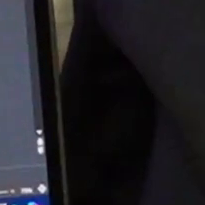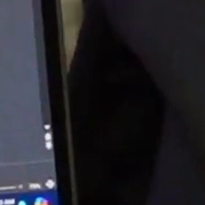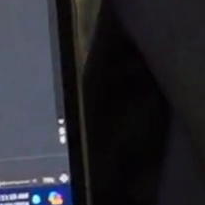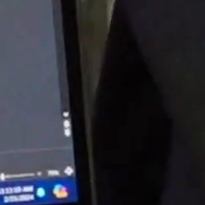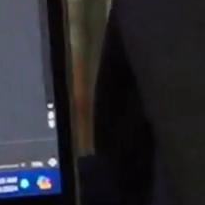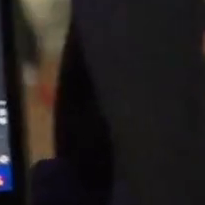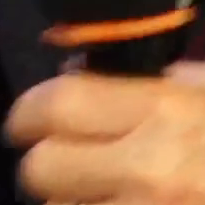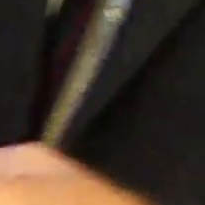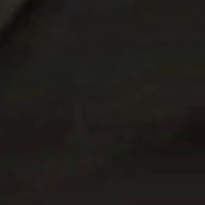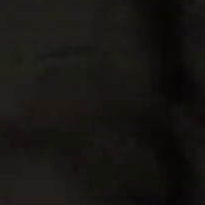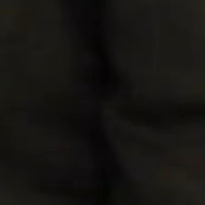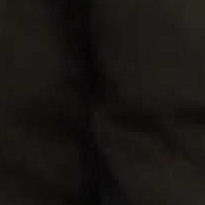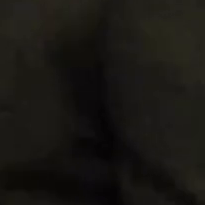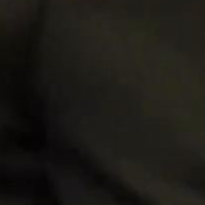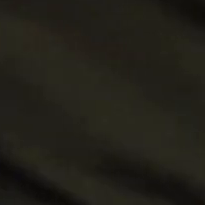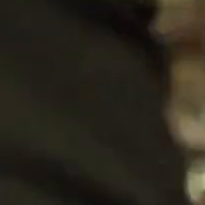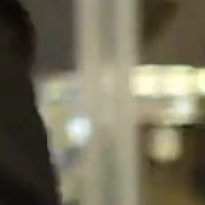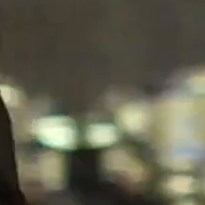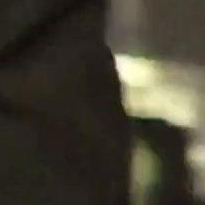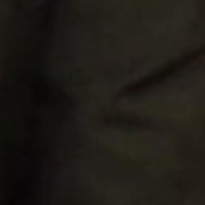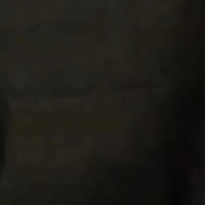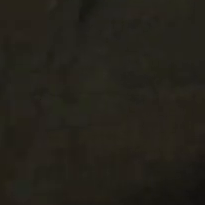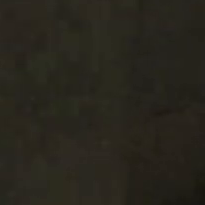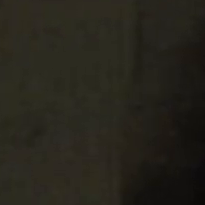produce this beautiful flower.